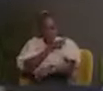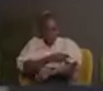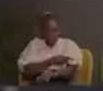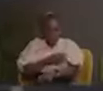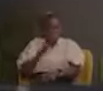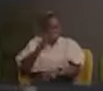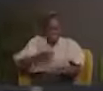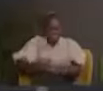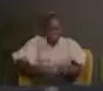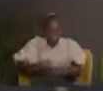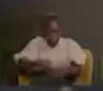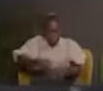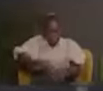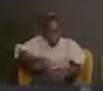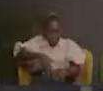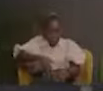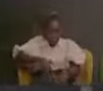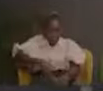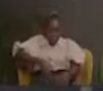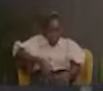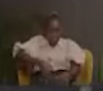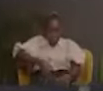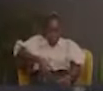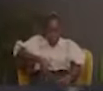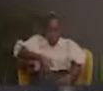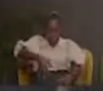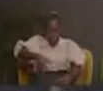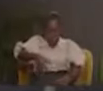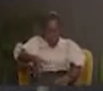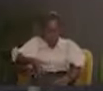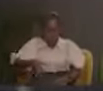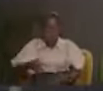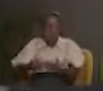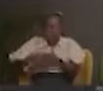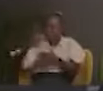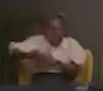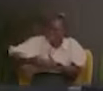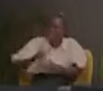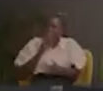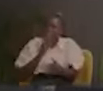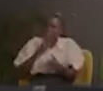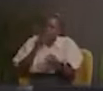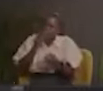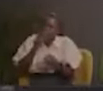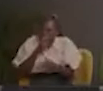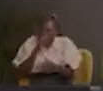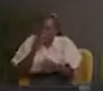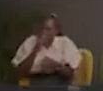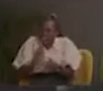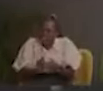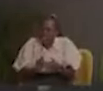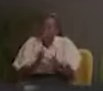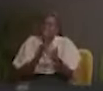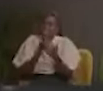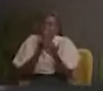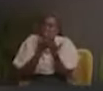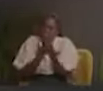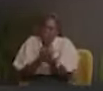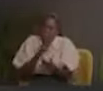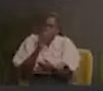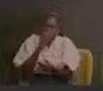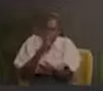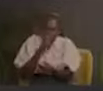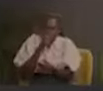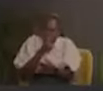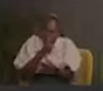of the fact that she's taking in, but the next assignment is to patiently endure. Patiently endure. It